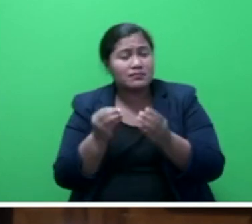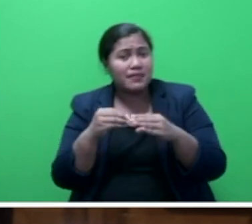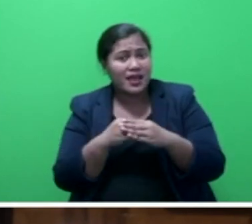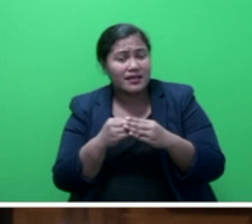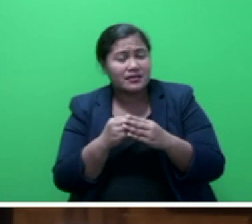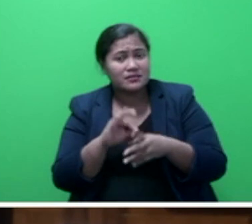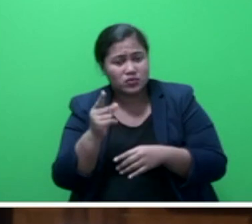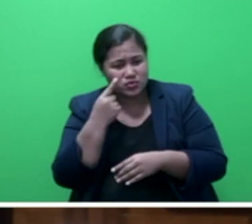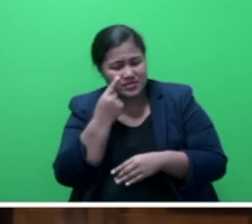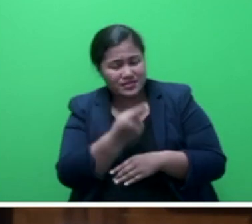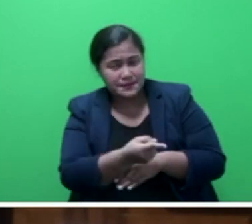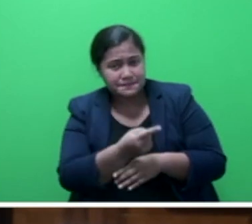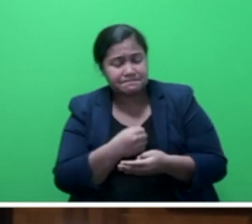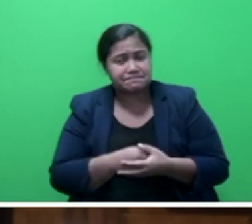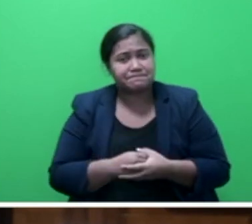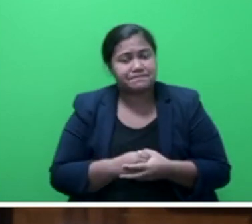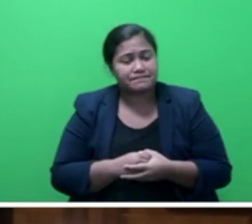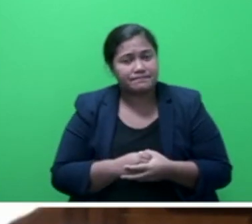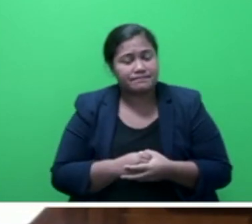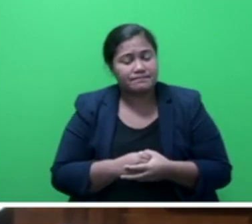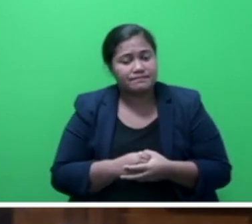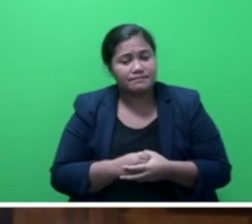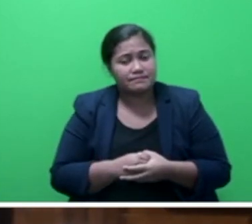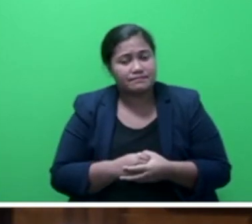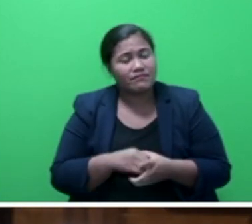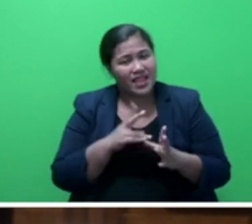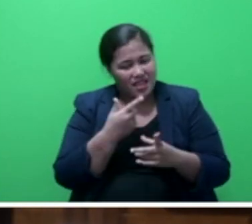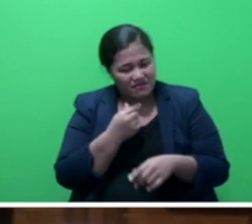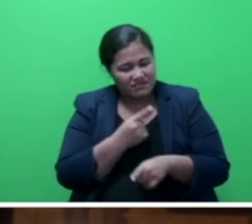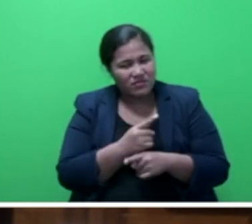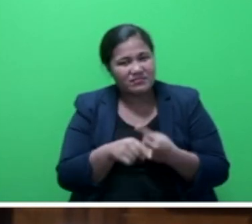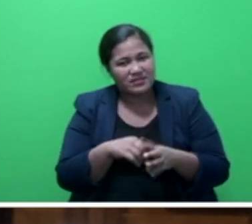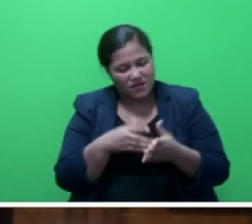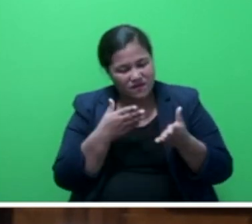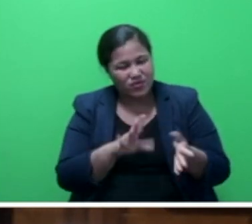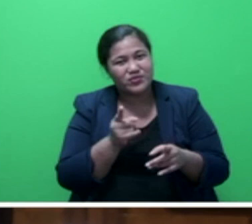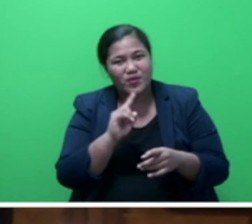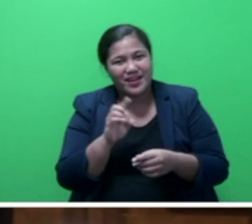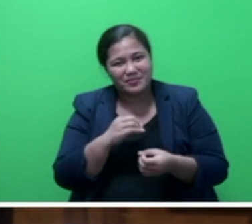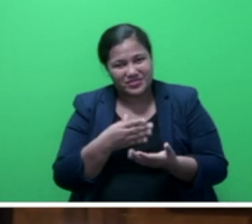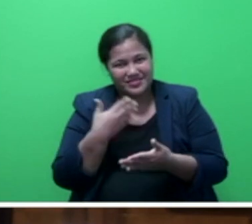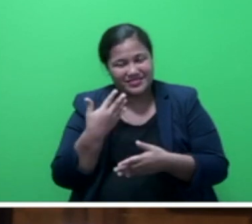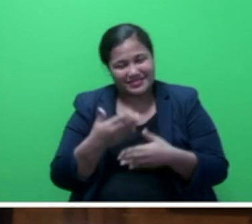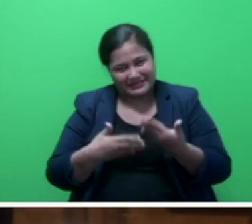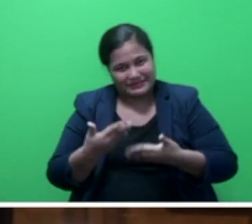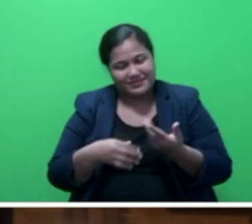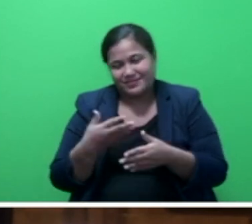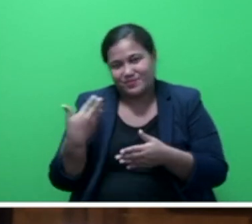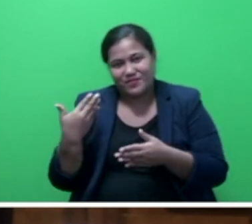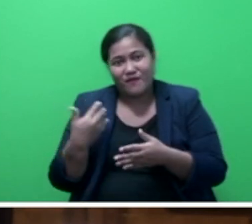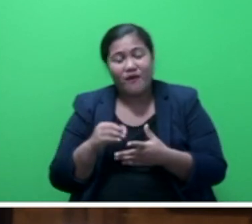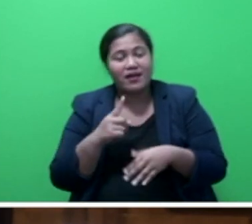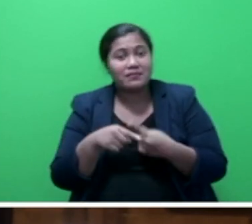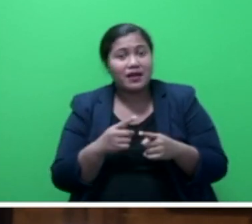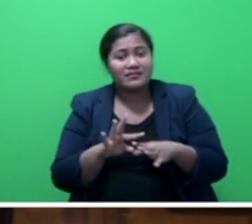Mr. Speaker, sir, that again it reconfirms or reiterates what I've just said in respect of the facility that's been